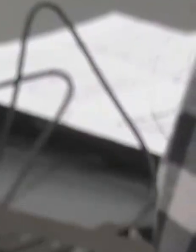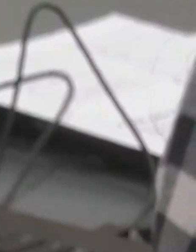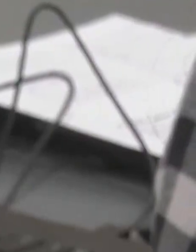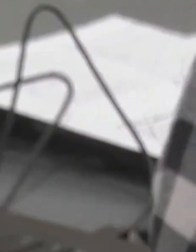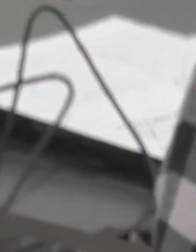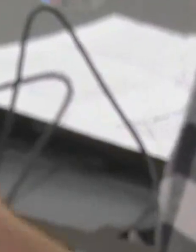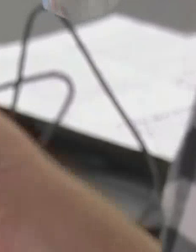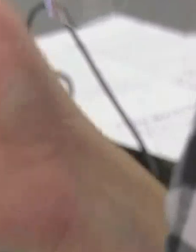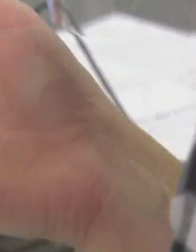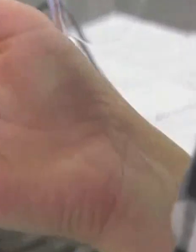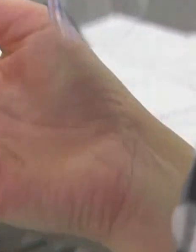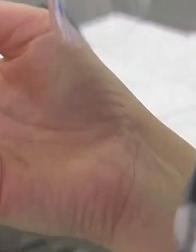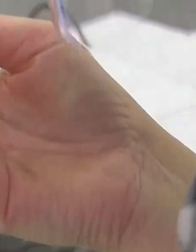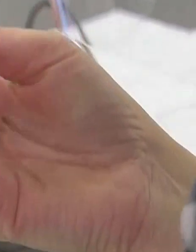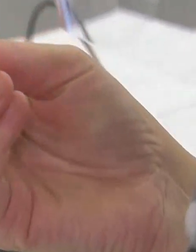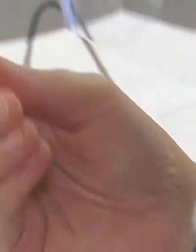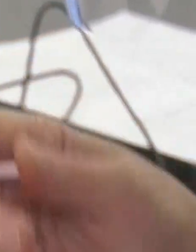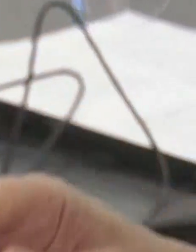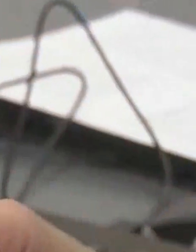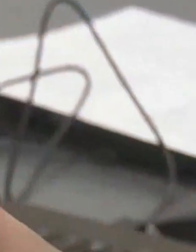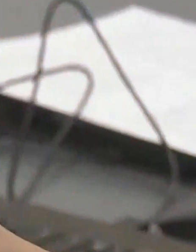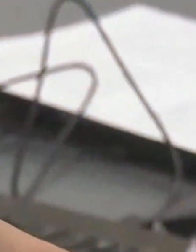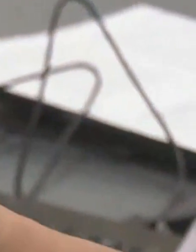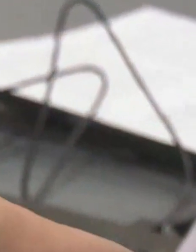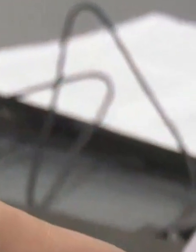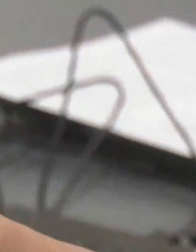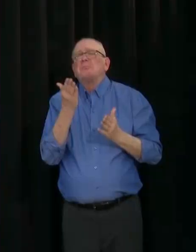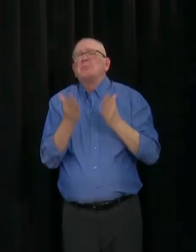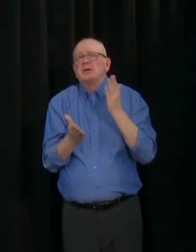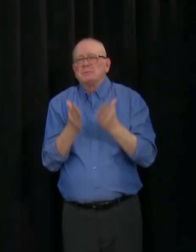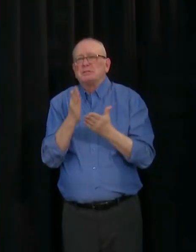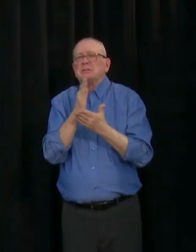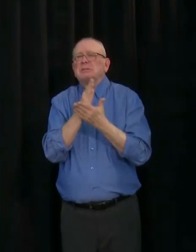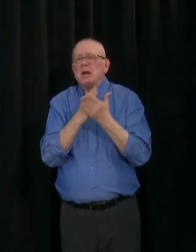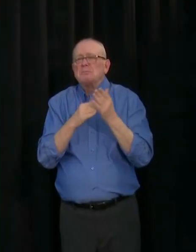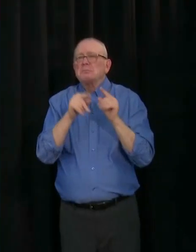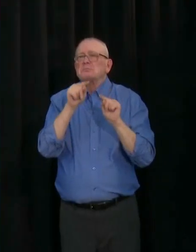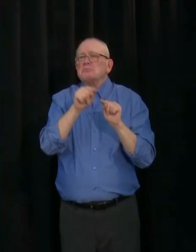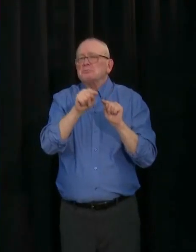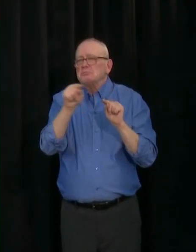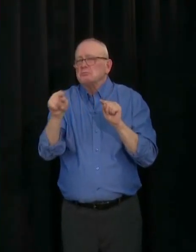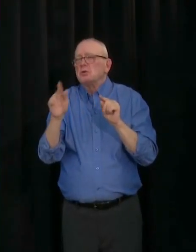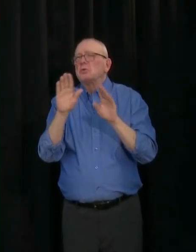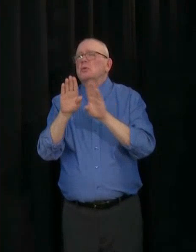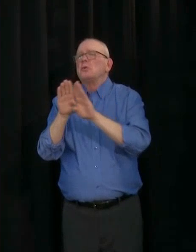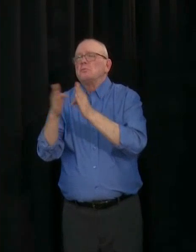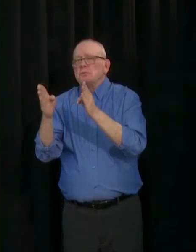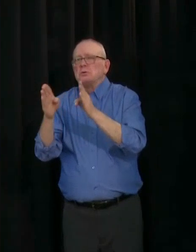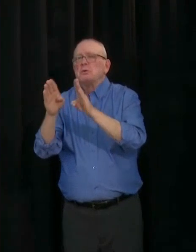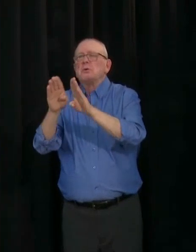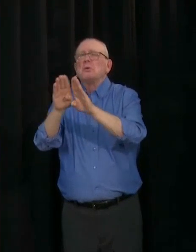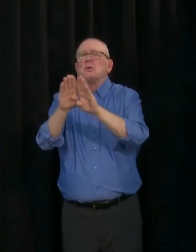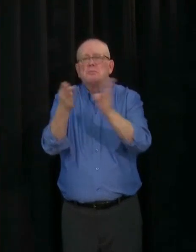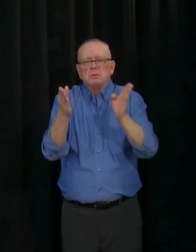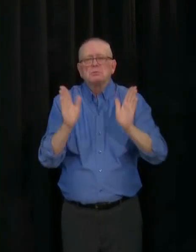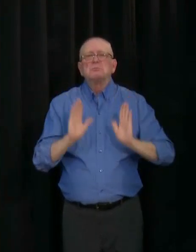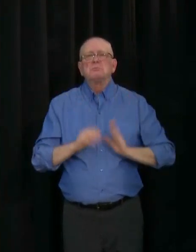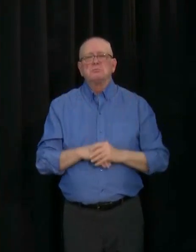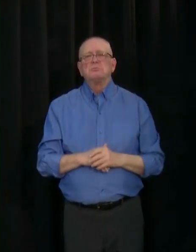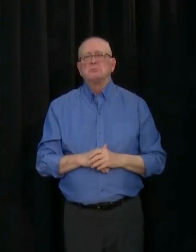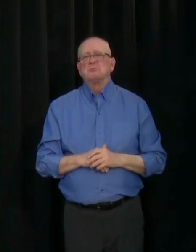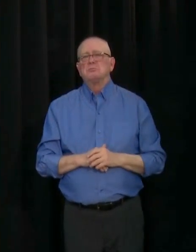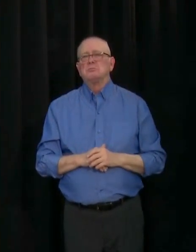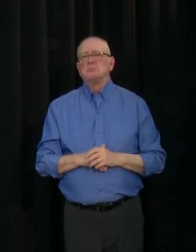While the Premier calls this a happy day, by the end of March, we will have hopefully vaccinated 10% of